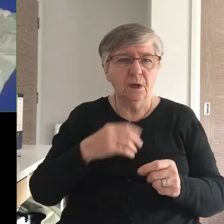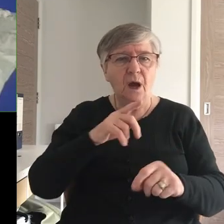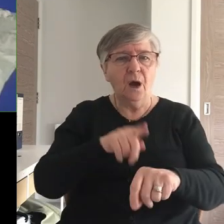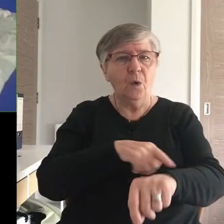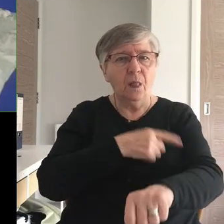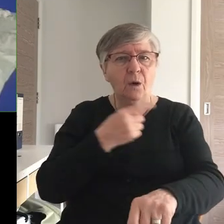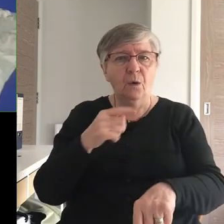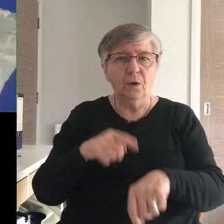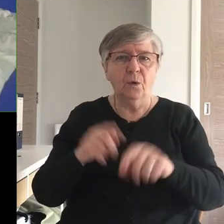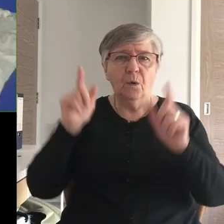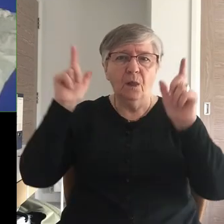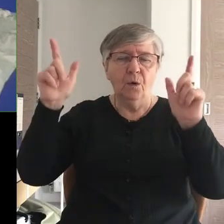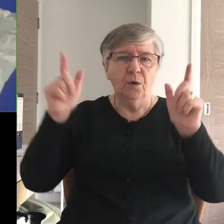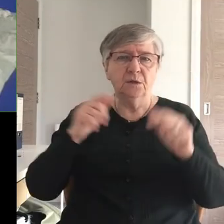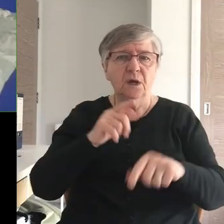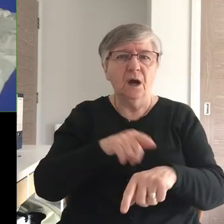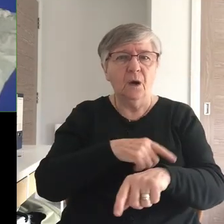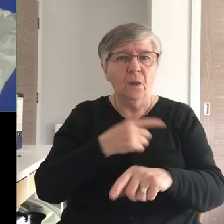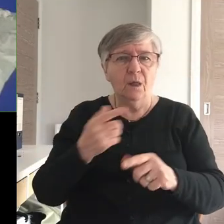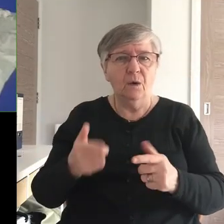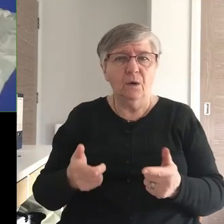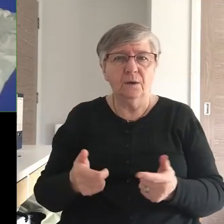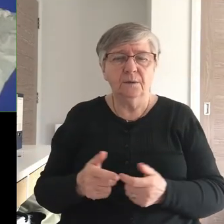O Lord? How long?